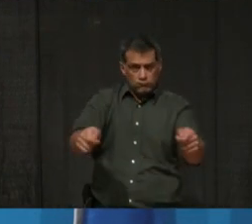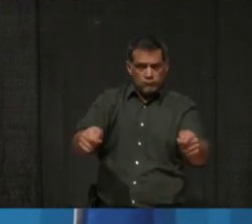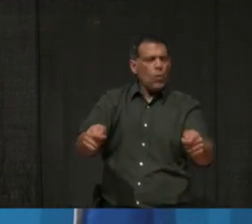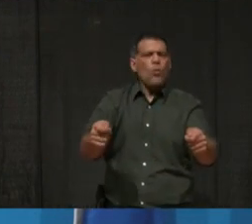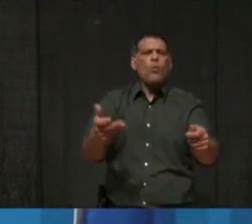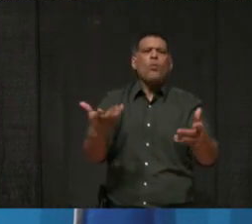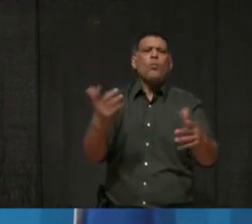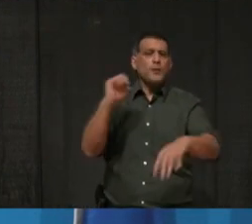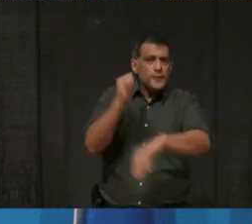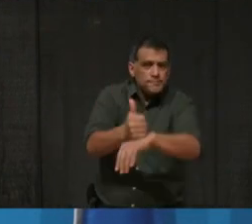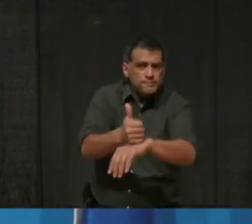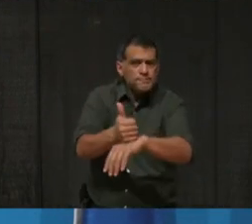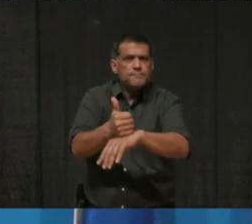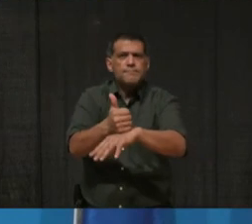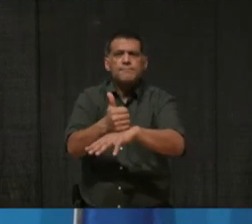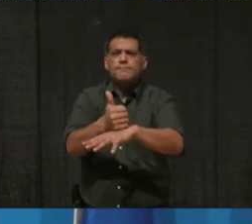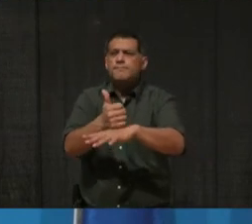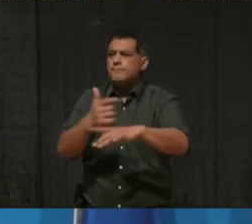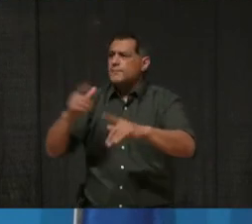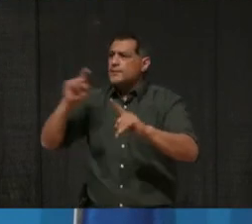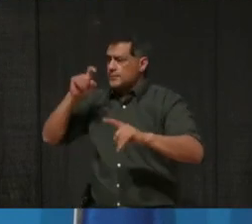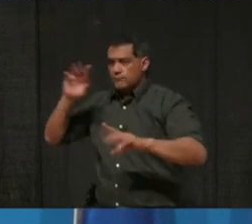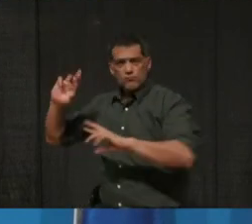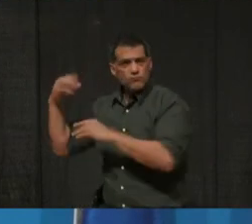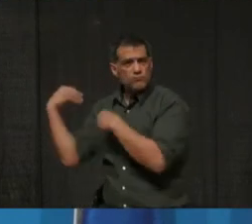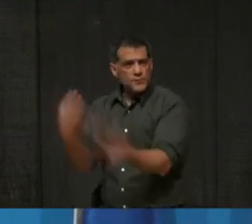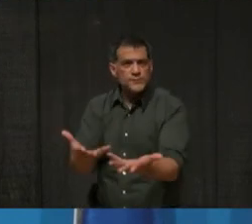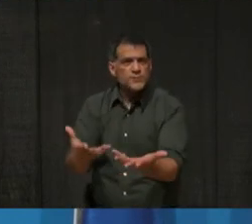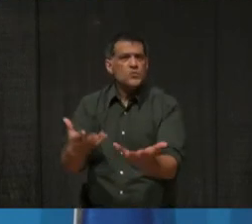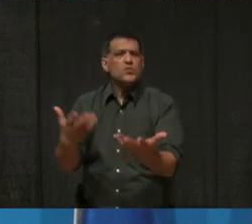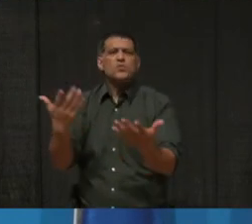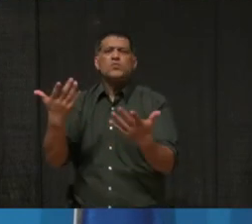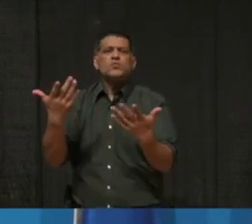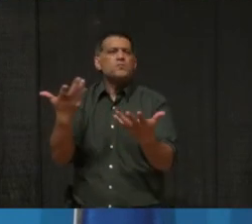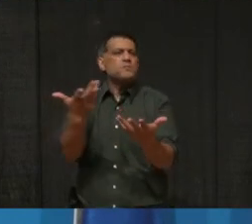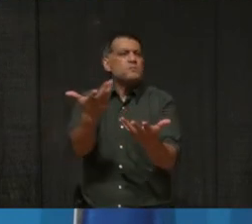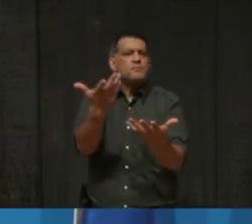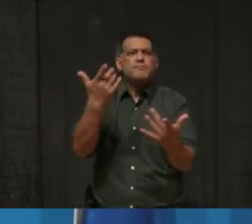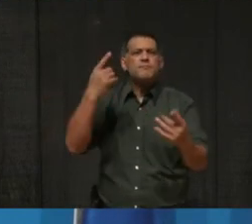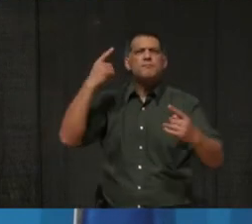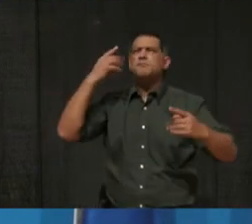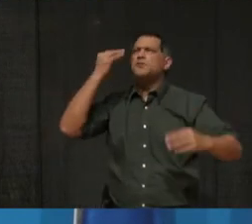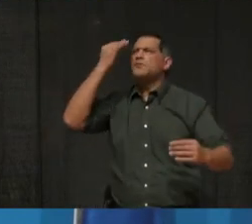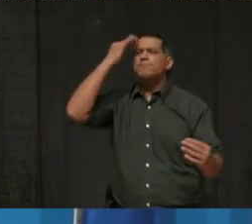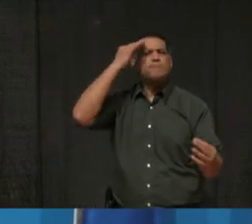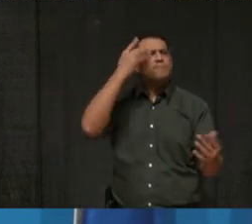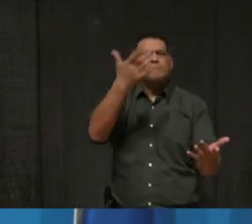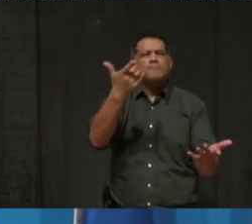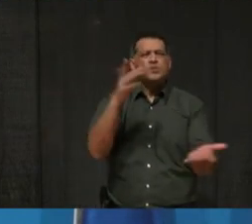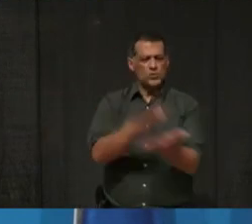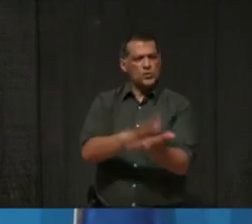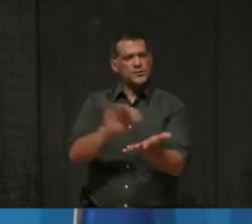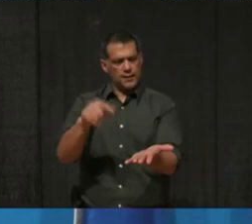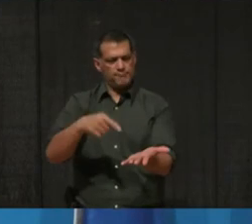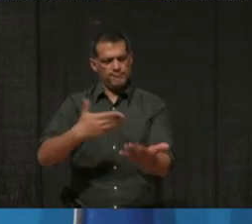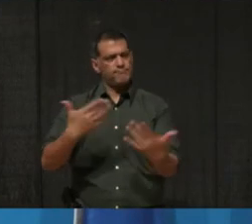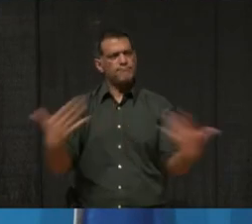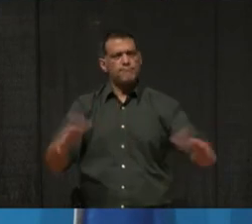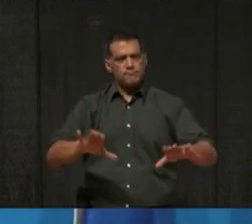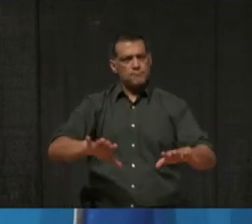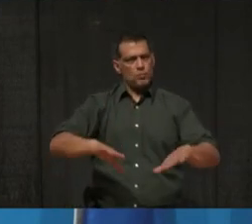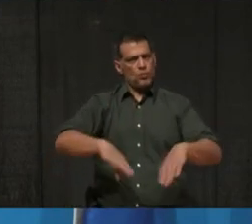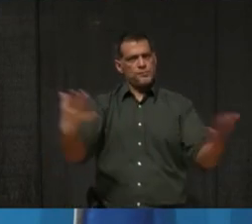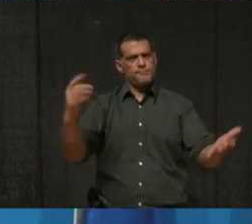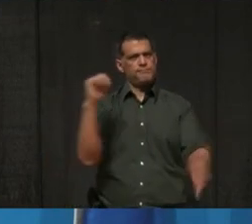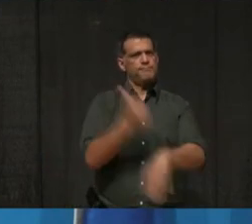testing, potentially rolling out rapid testing at schools, or what other things are you considering that schools might be able to do that might keep numbers lower? Thanks so much